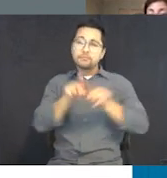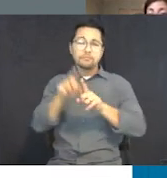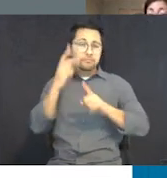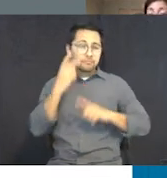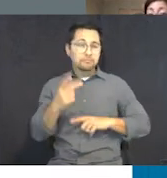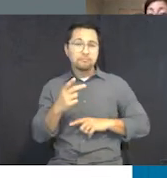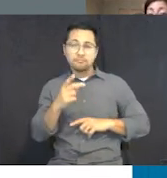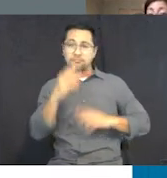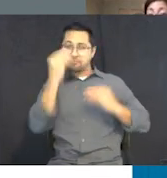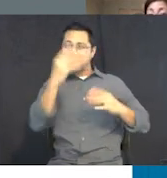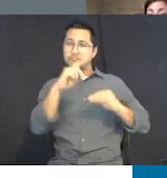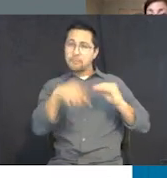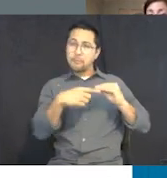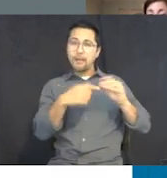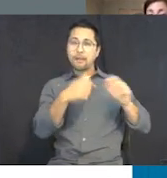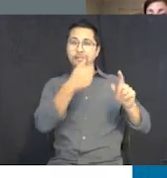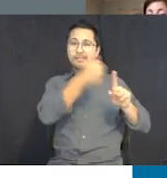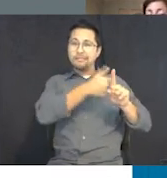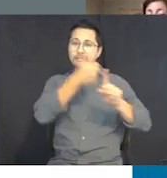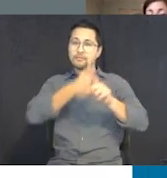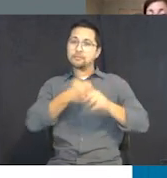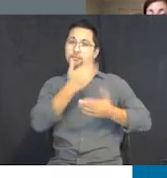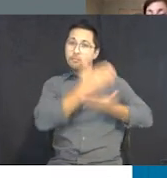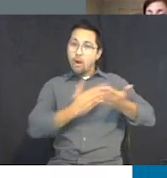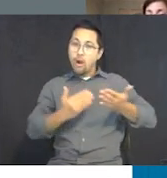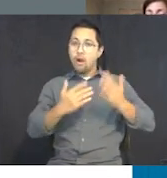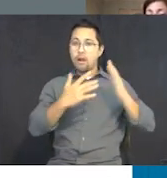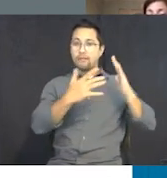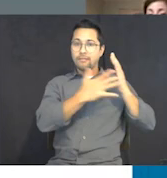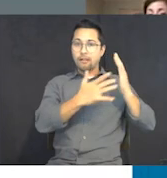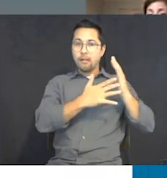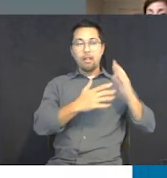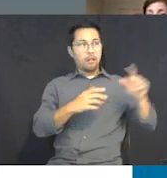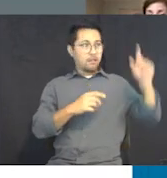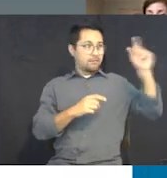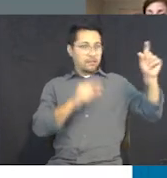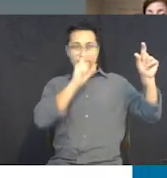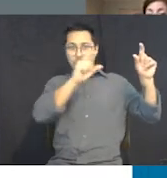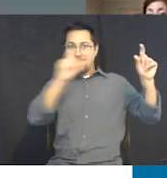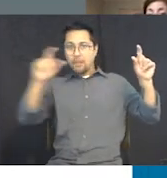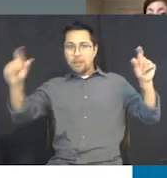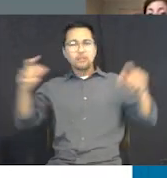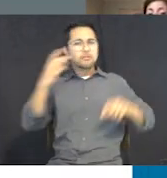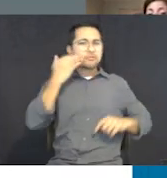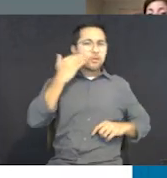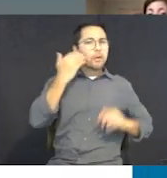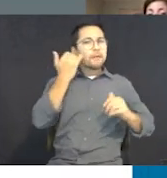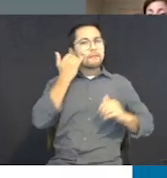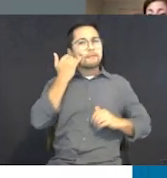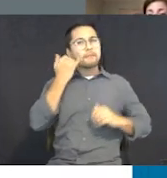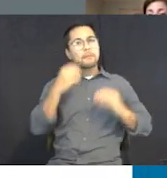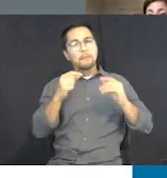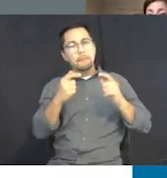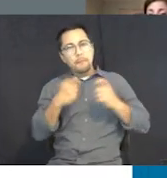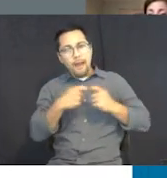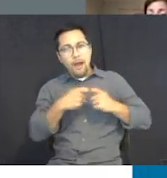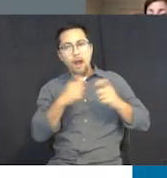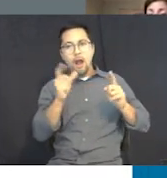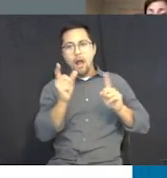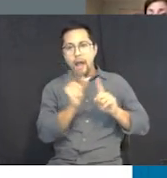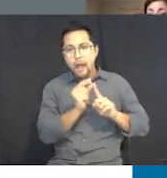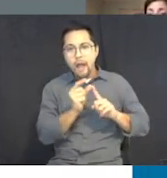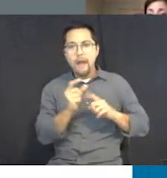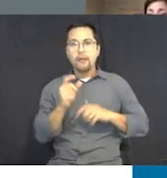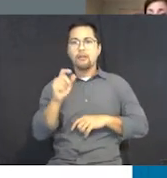tampered with, you would also receive notification via text, email, or phone call immediately. But having this information helps you